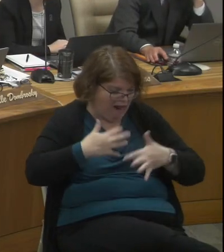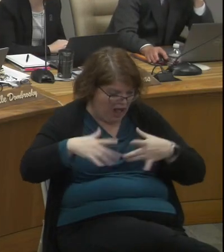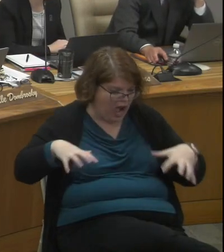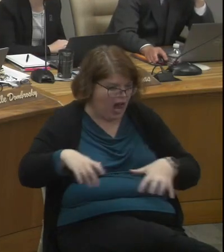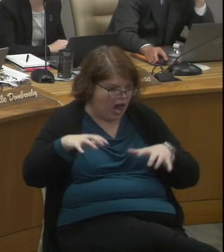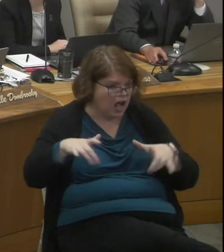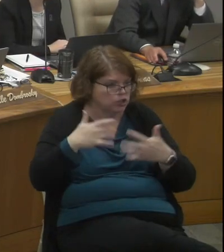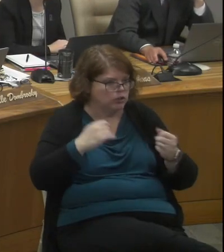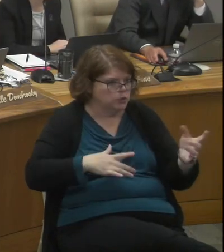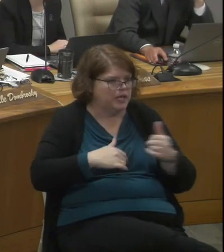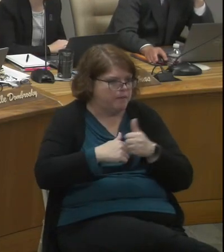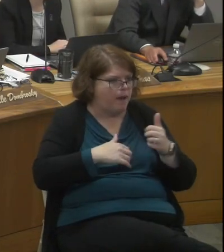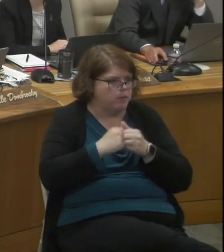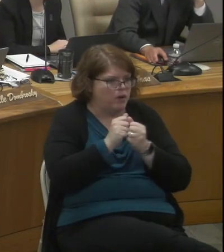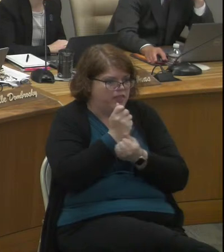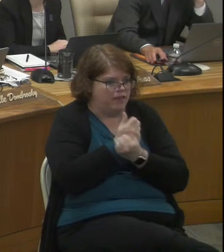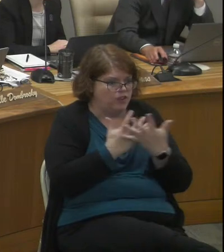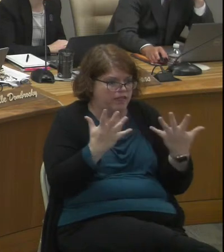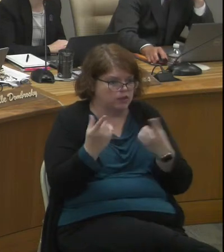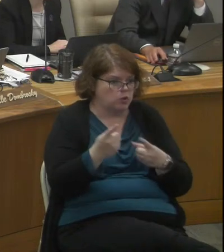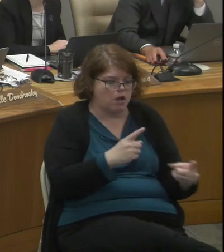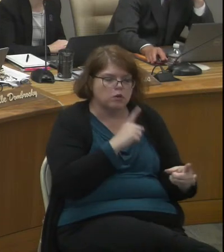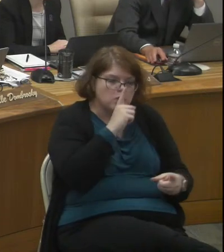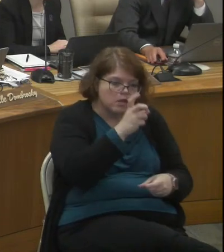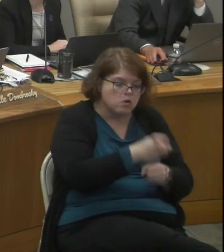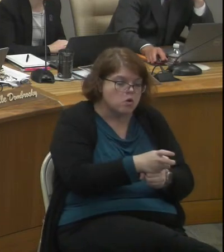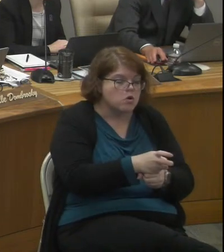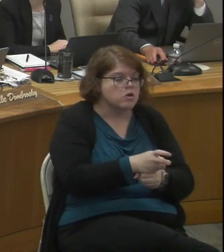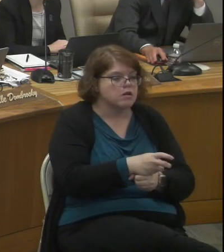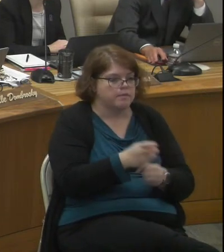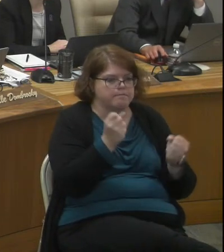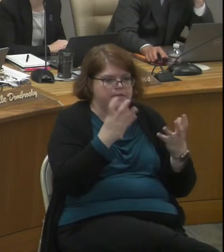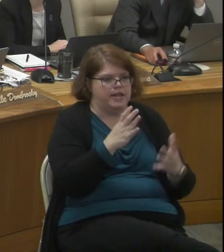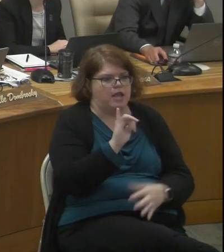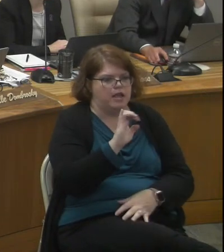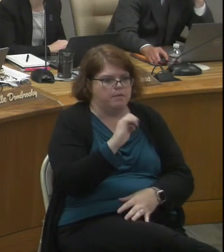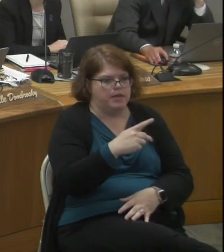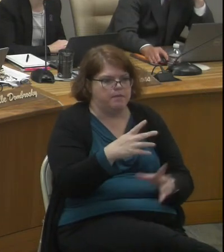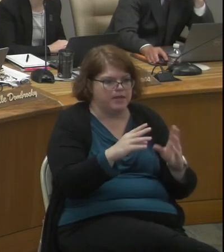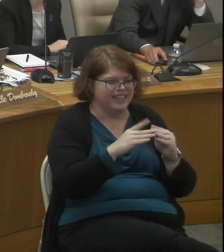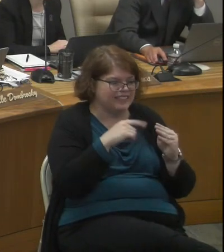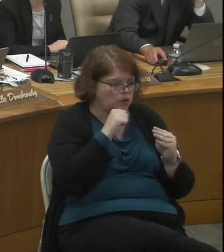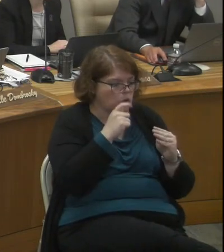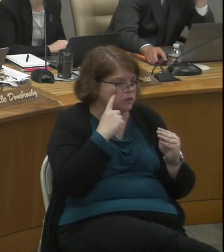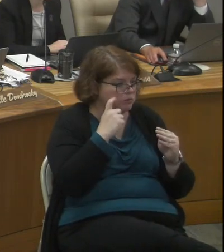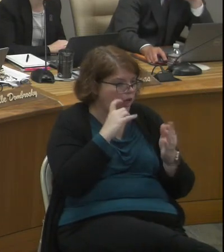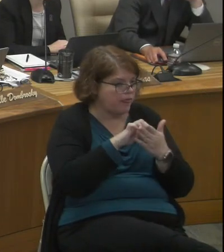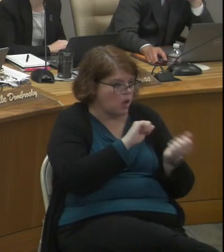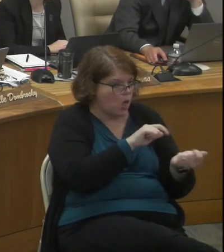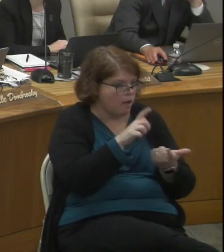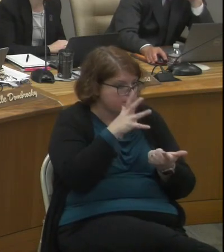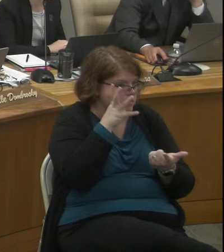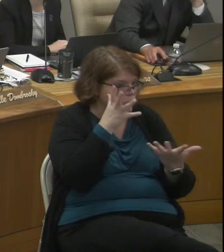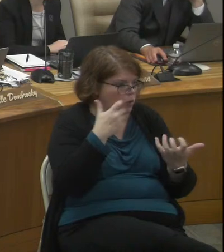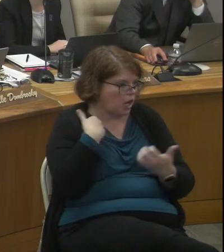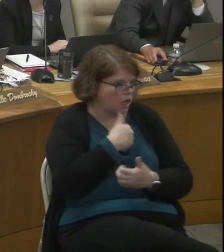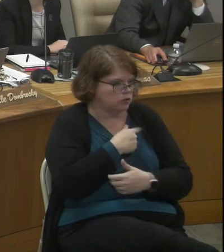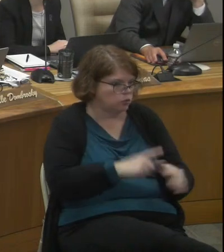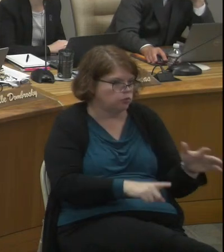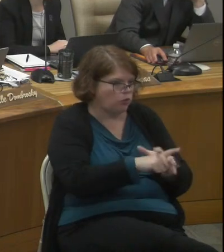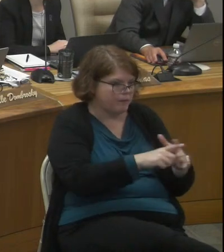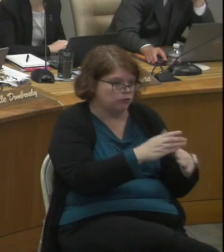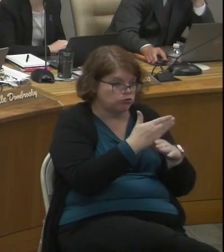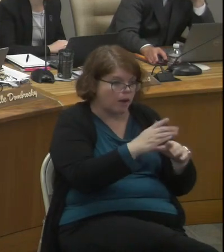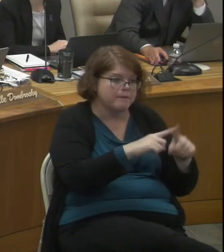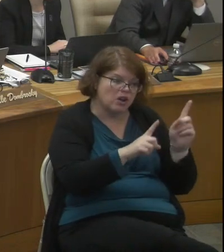up with what's going on is rather difficult there are a lot of IEP meetings I don't suspect that all parents would want us to come and share but